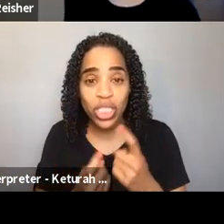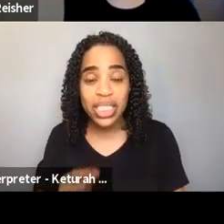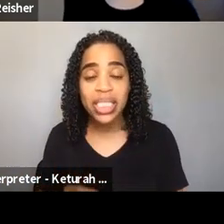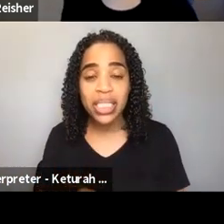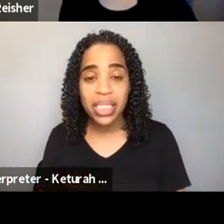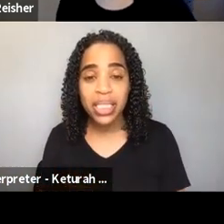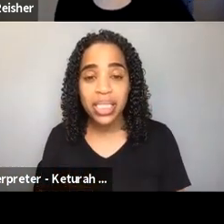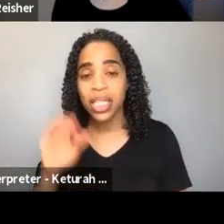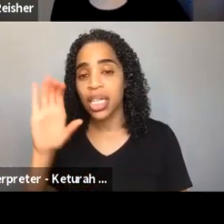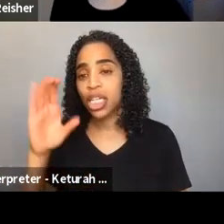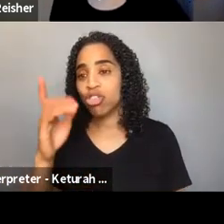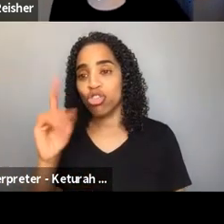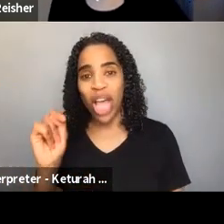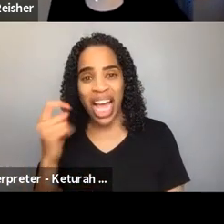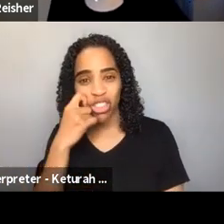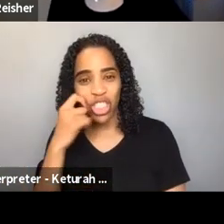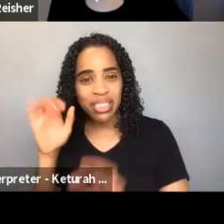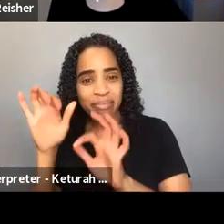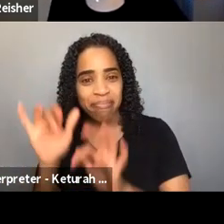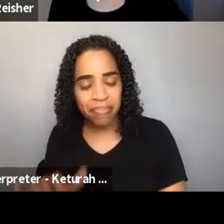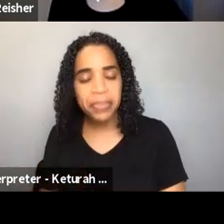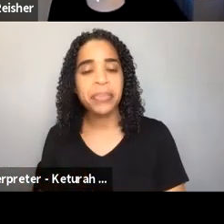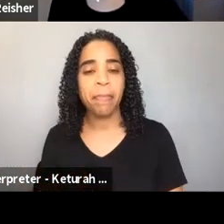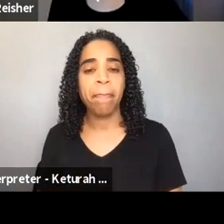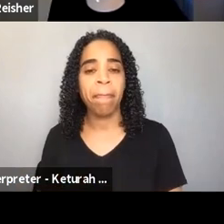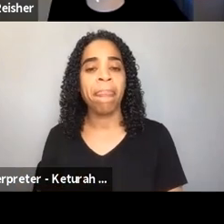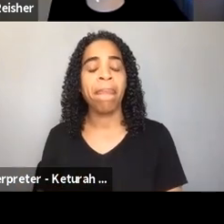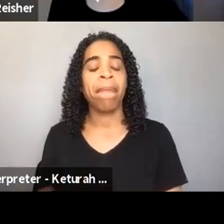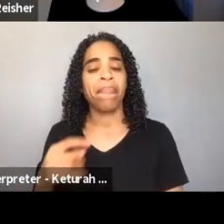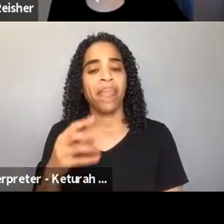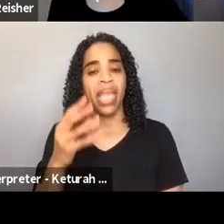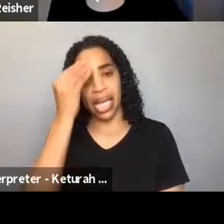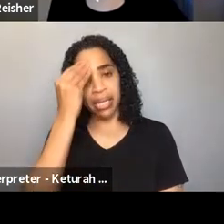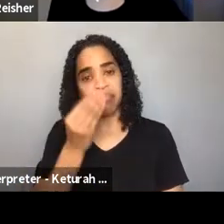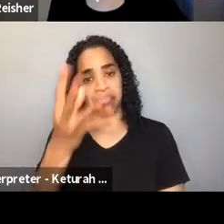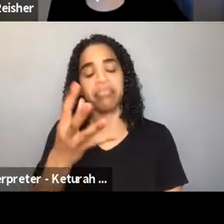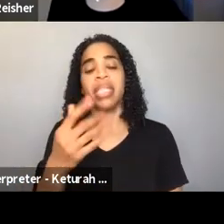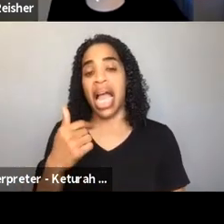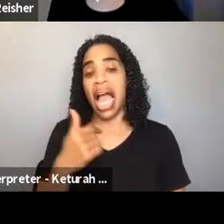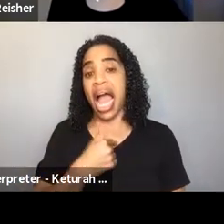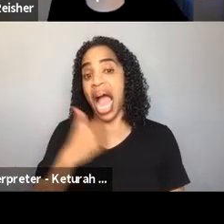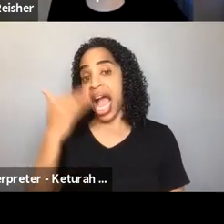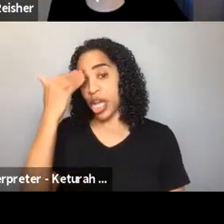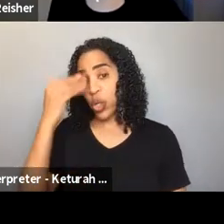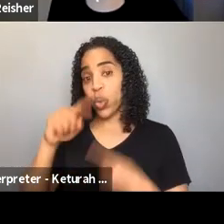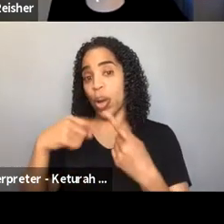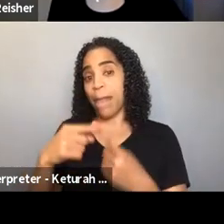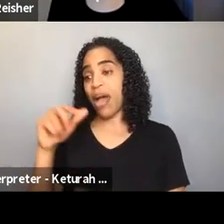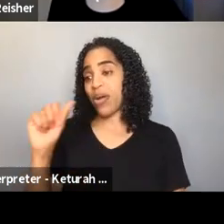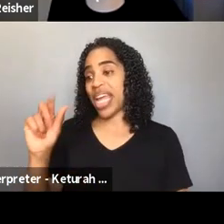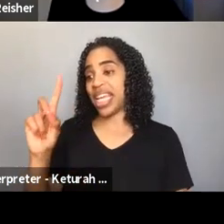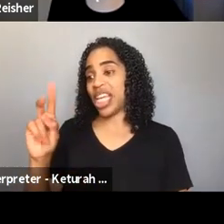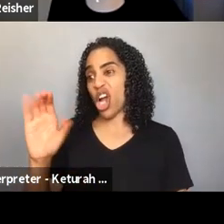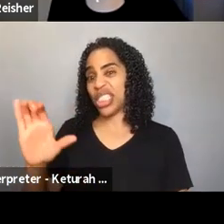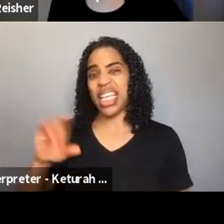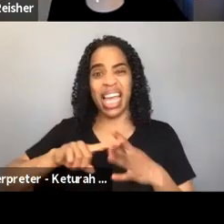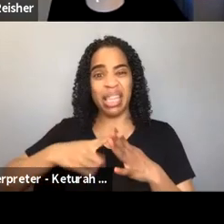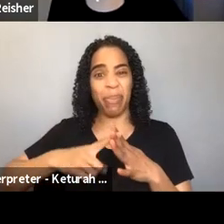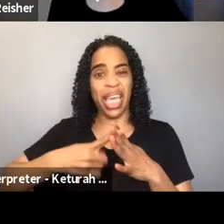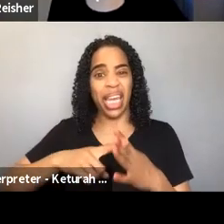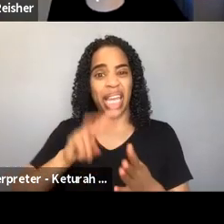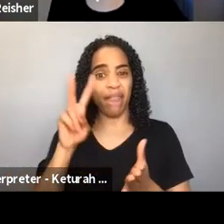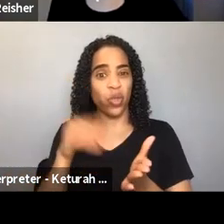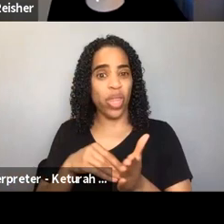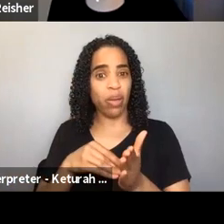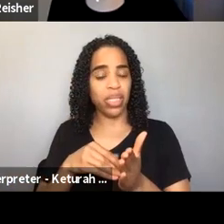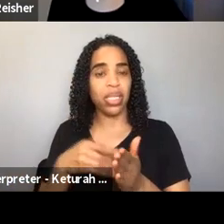the chat box. And I want to tell you guys, I've been aware of the ADRC since the early 2000s, before we even got moving